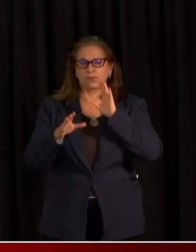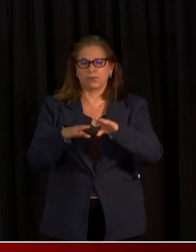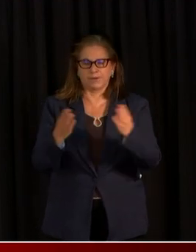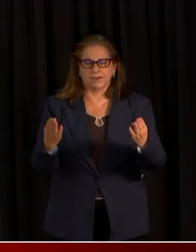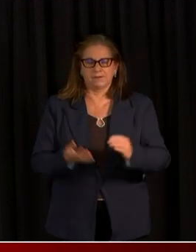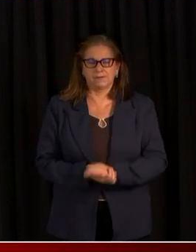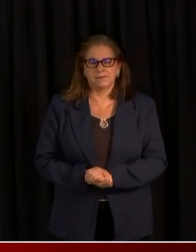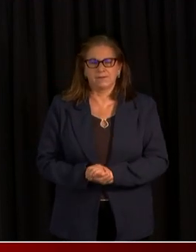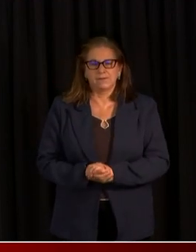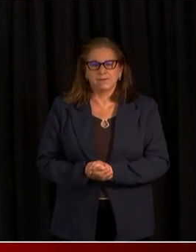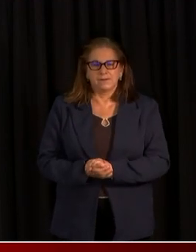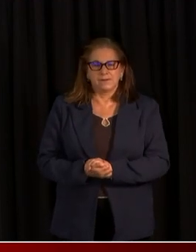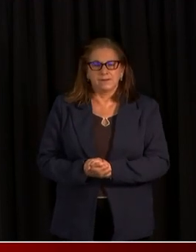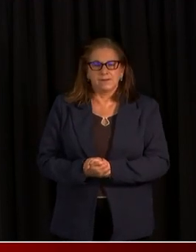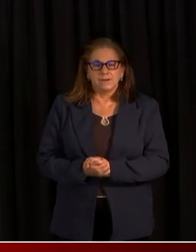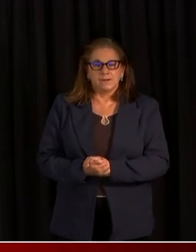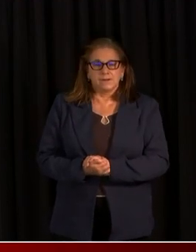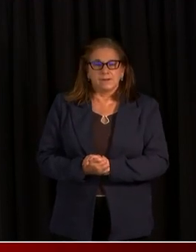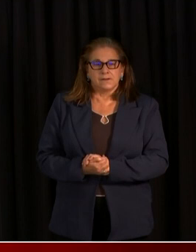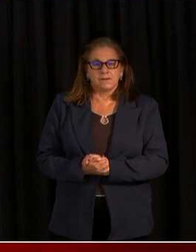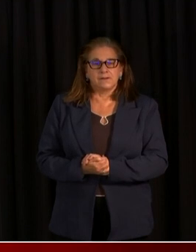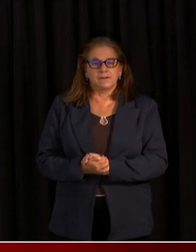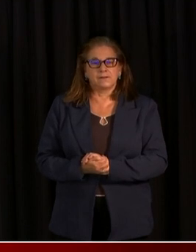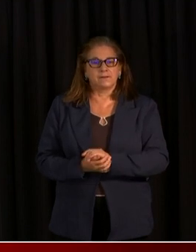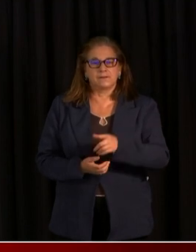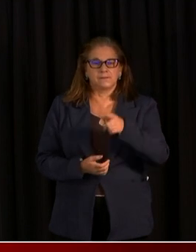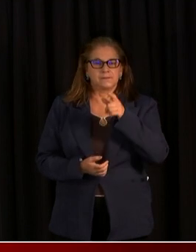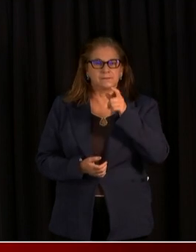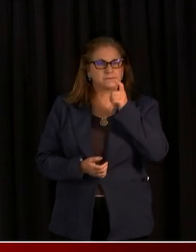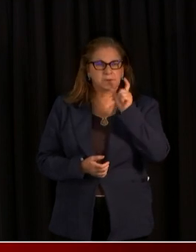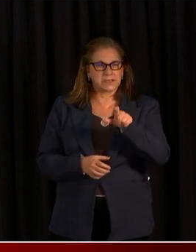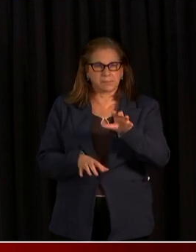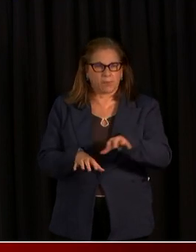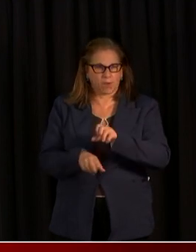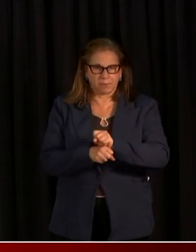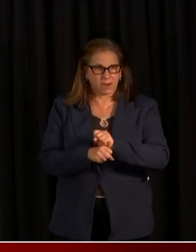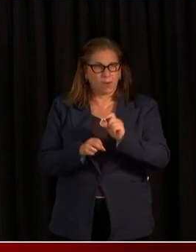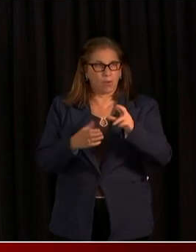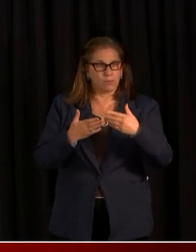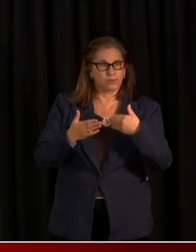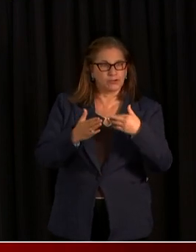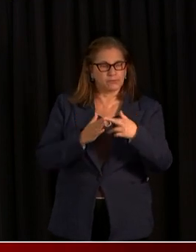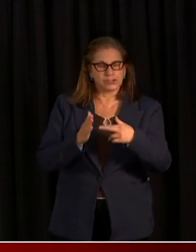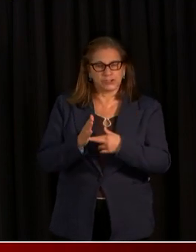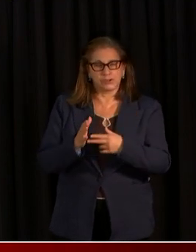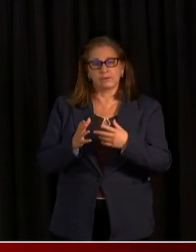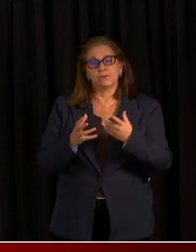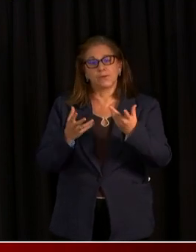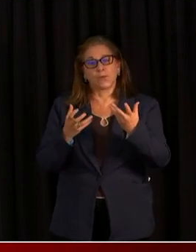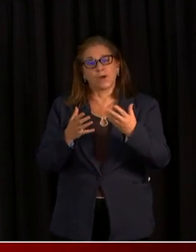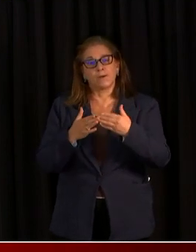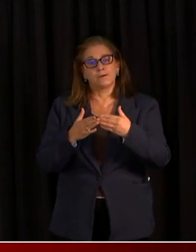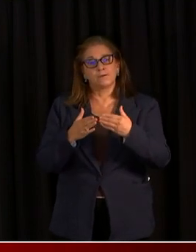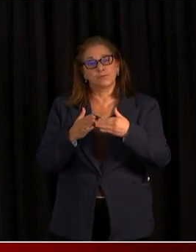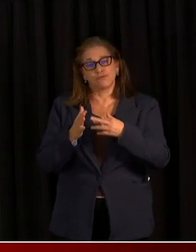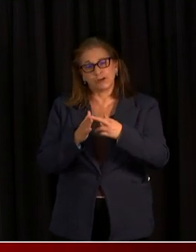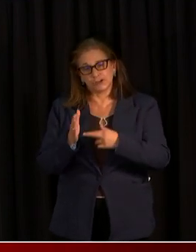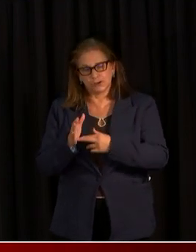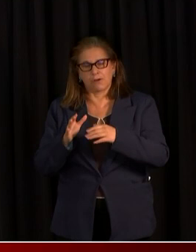an appointment, but you will be asked to provide information, and you can do that before going by